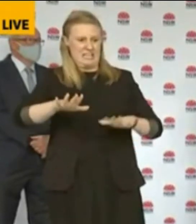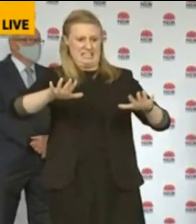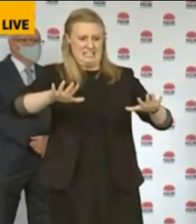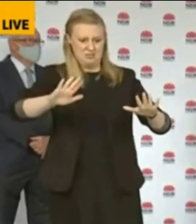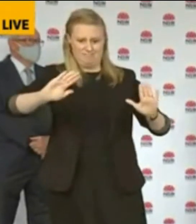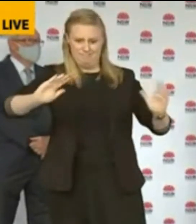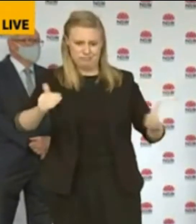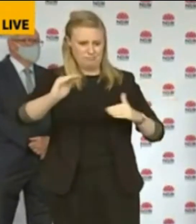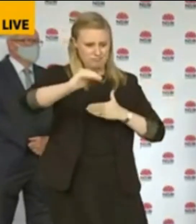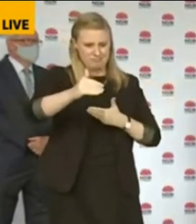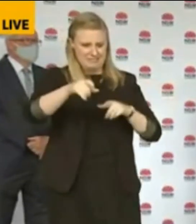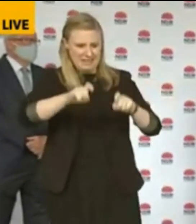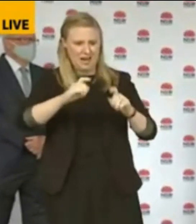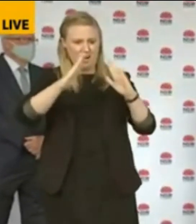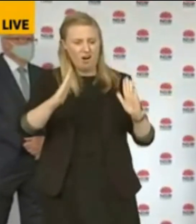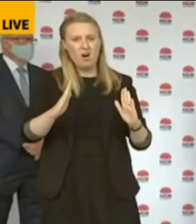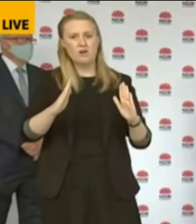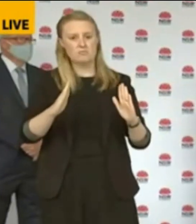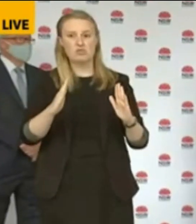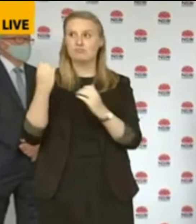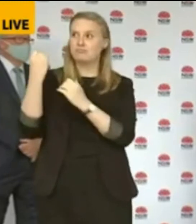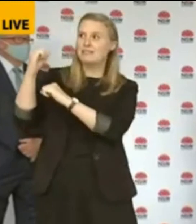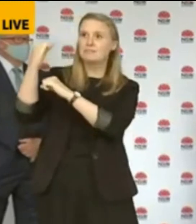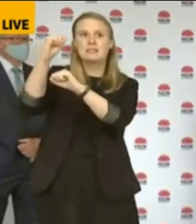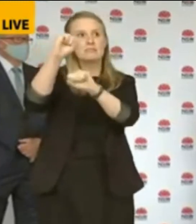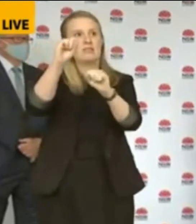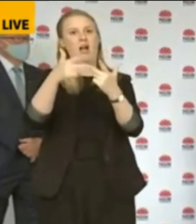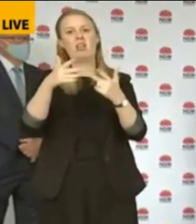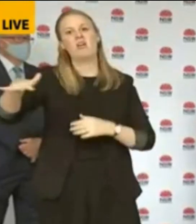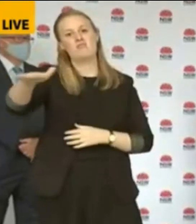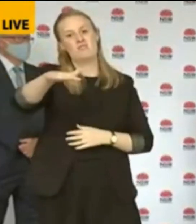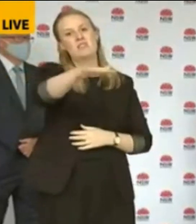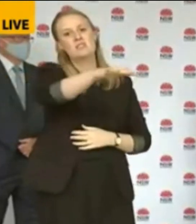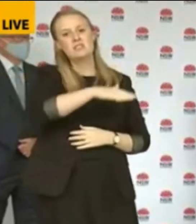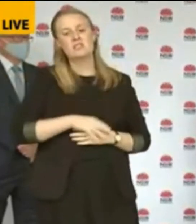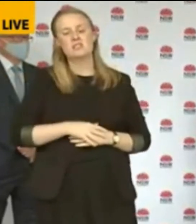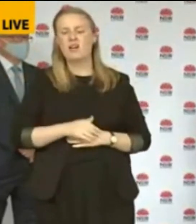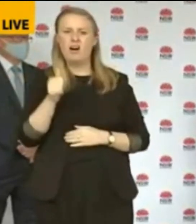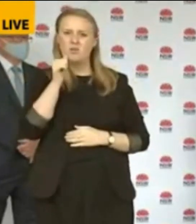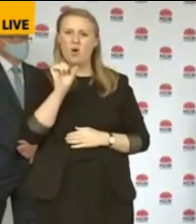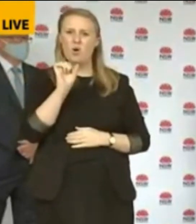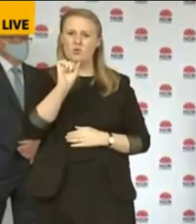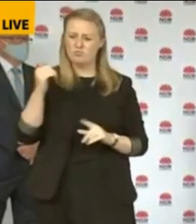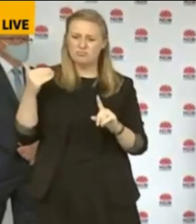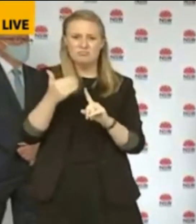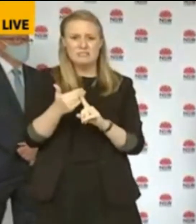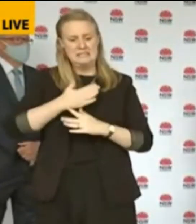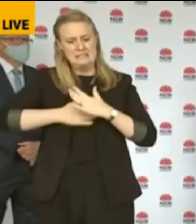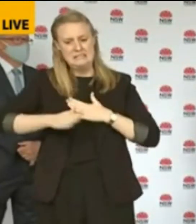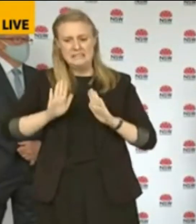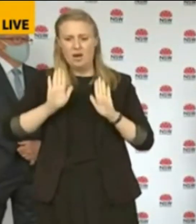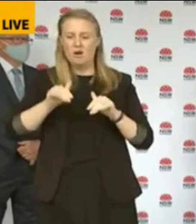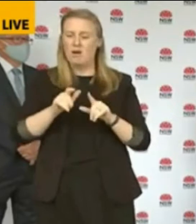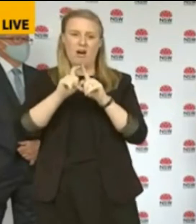and the nation. And I know how hard it's been. And I know in conversations with, of course, Rob